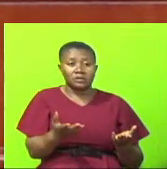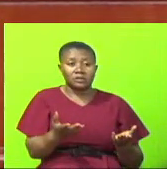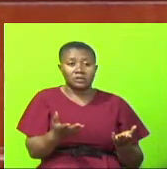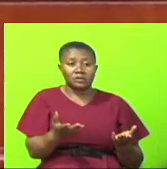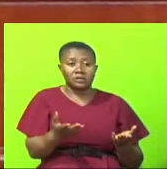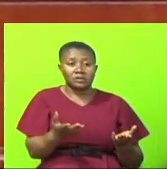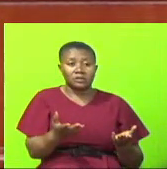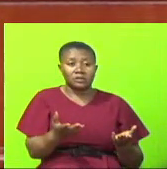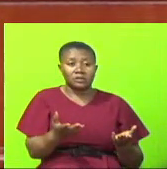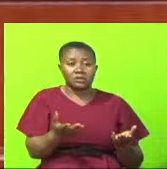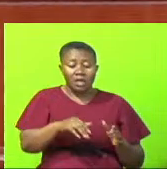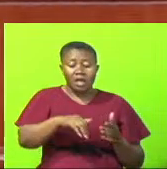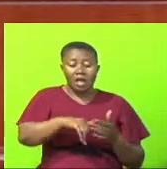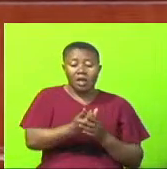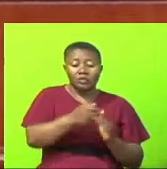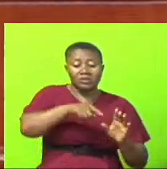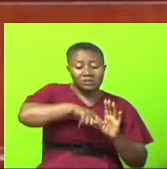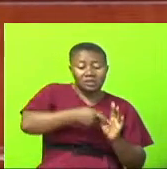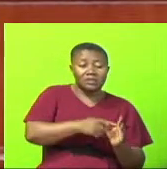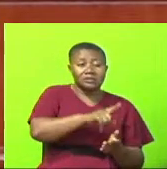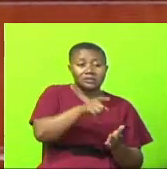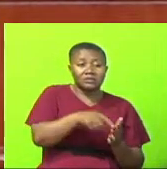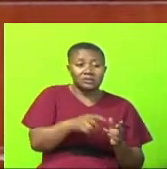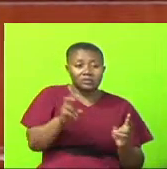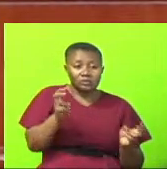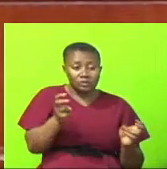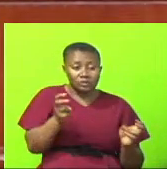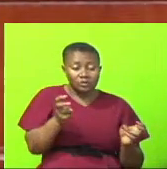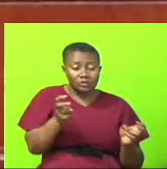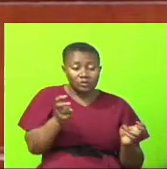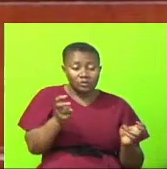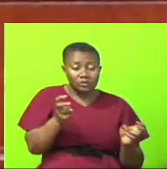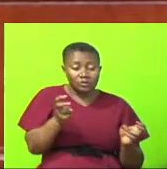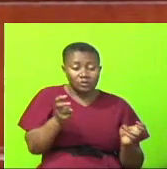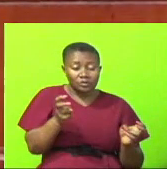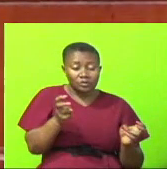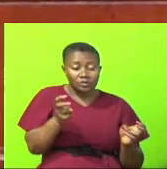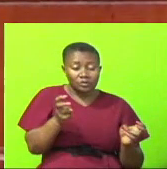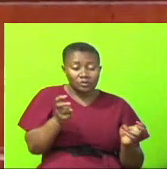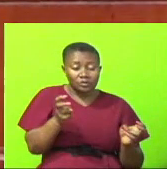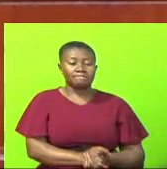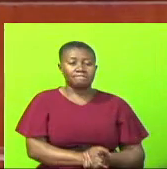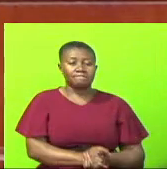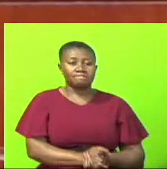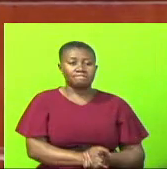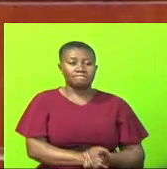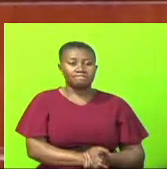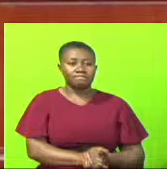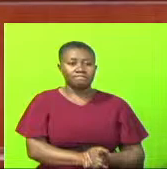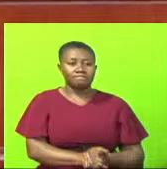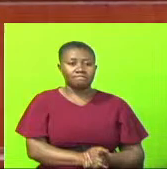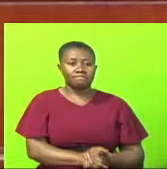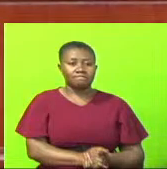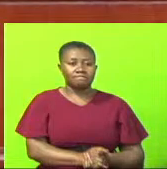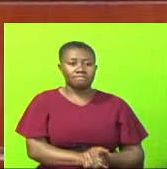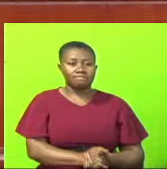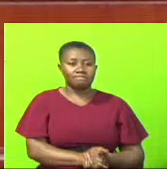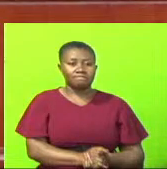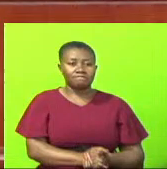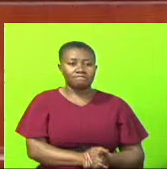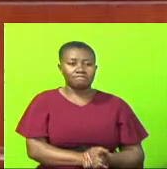these matters, rather disagreeing with his procedure of going to the Supreme